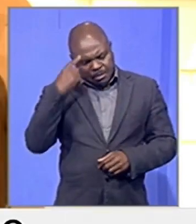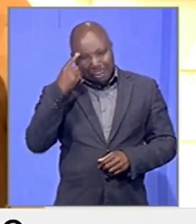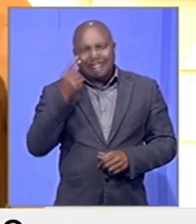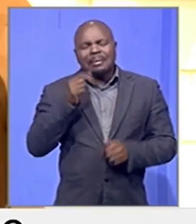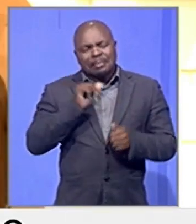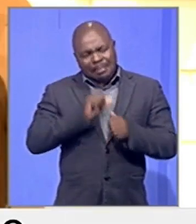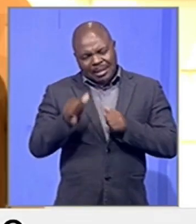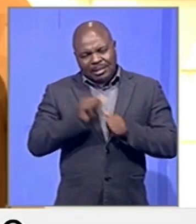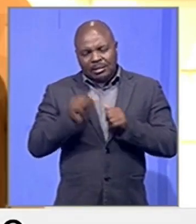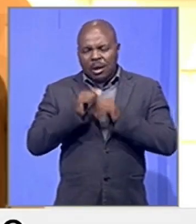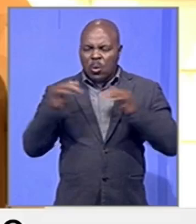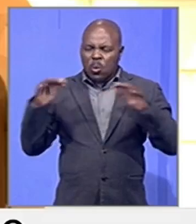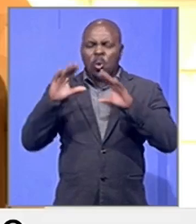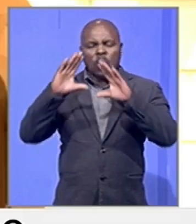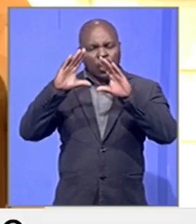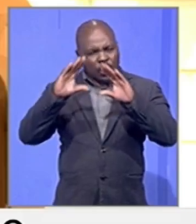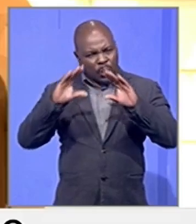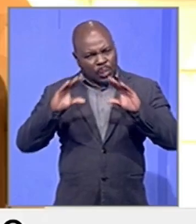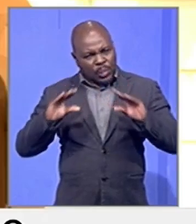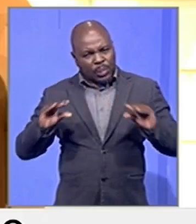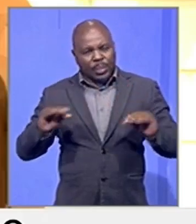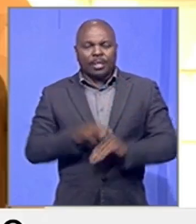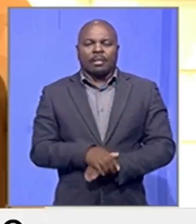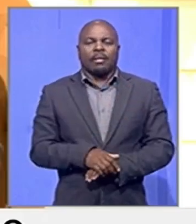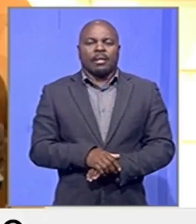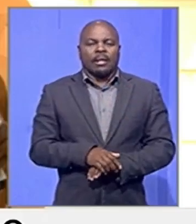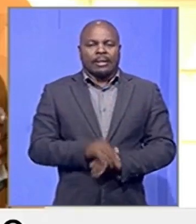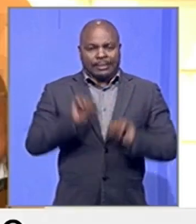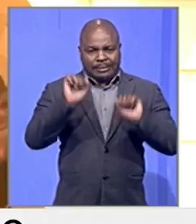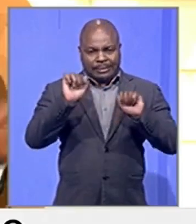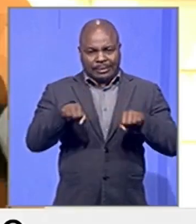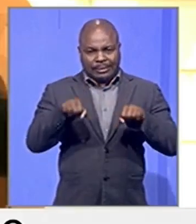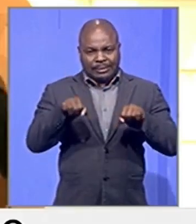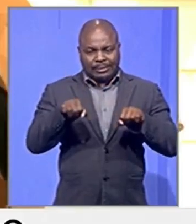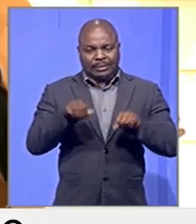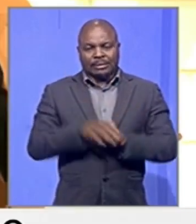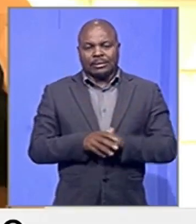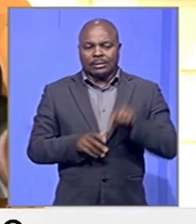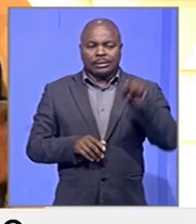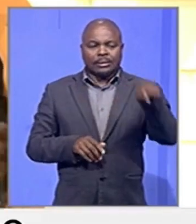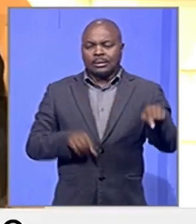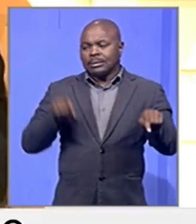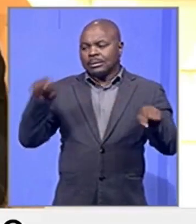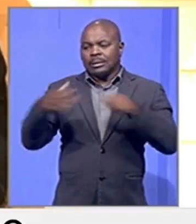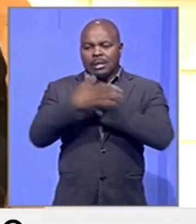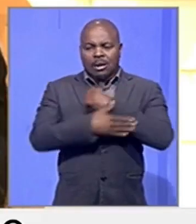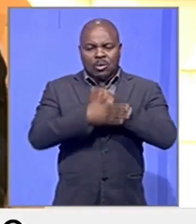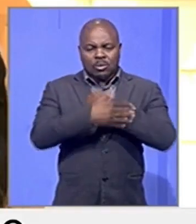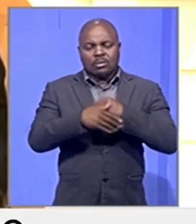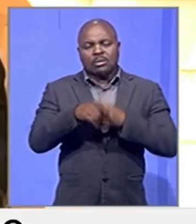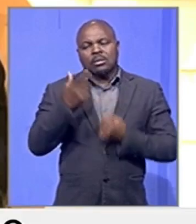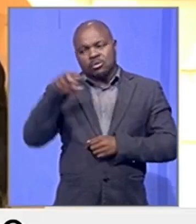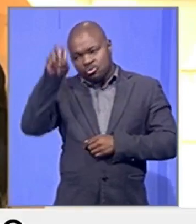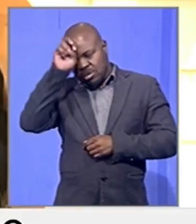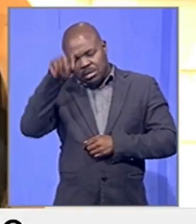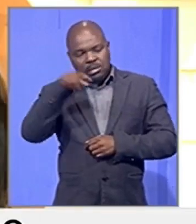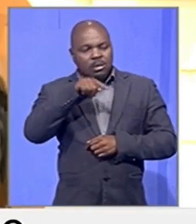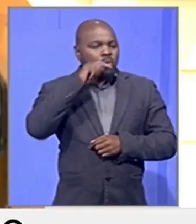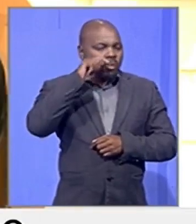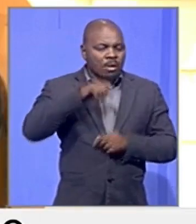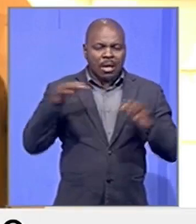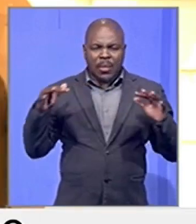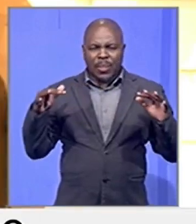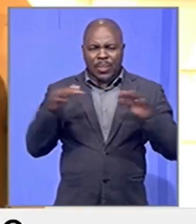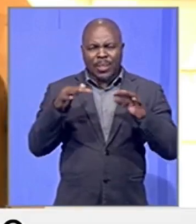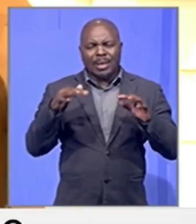for de-escalation. And there are offensives on both sides, and we are saying